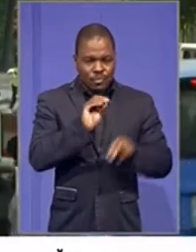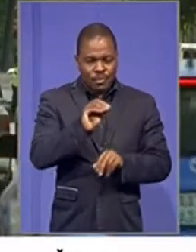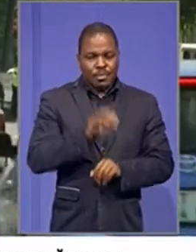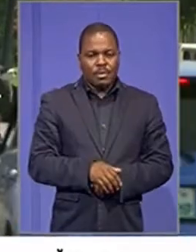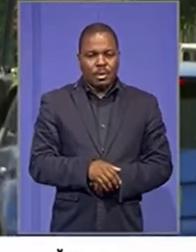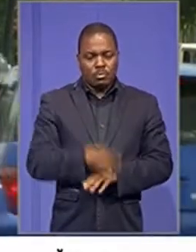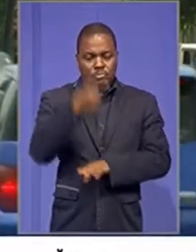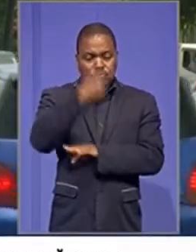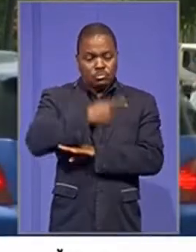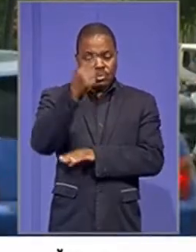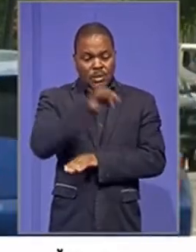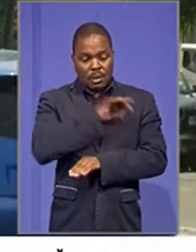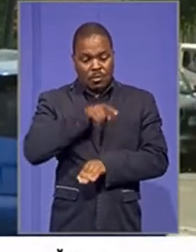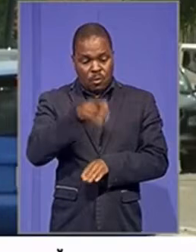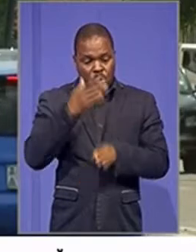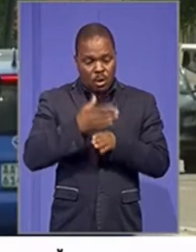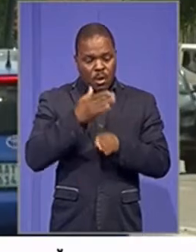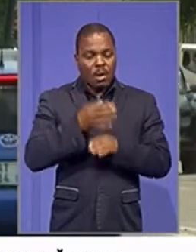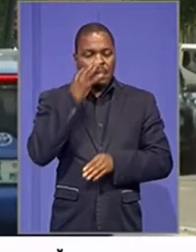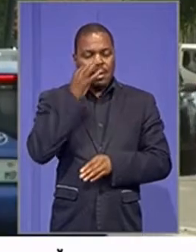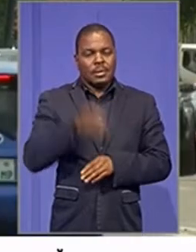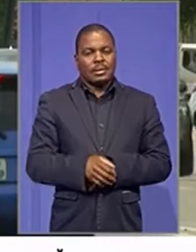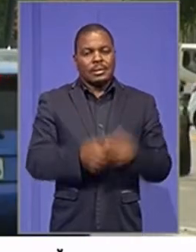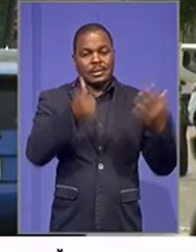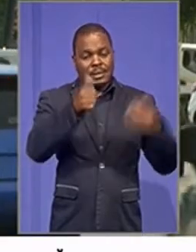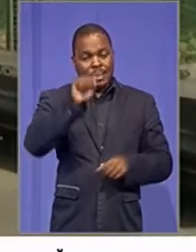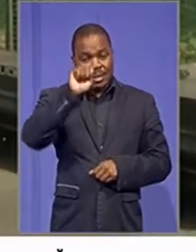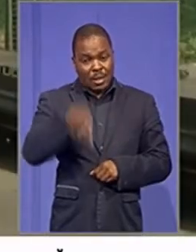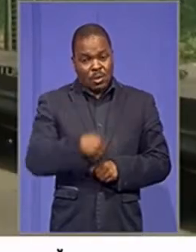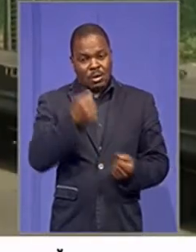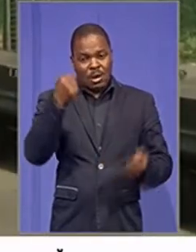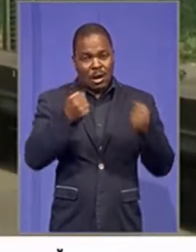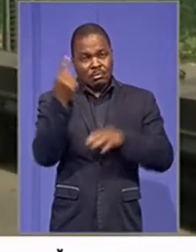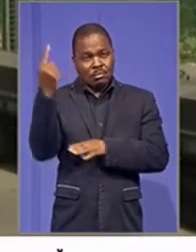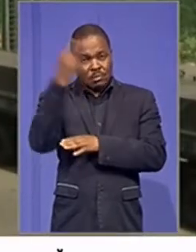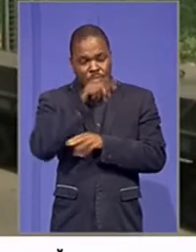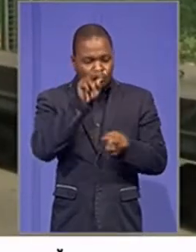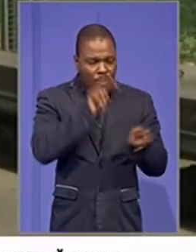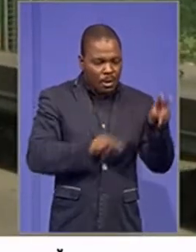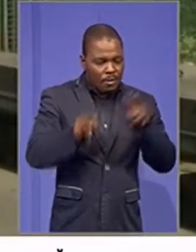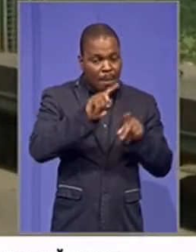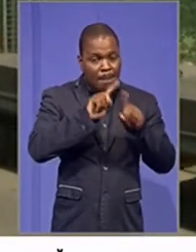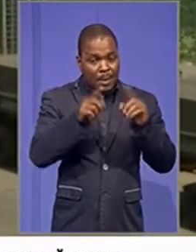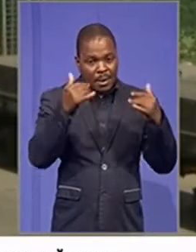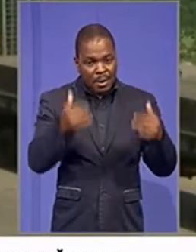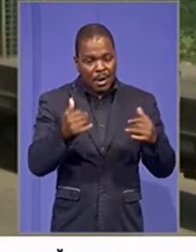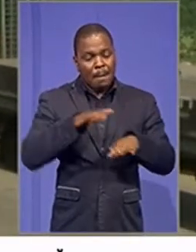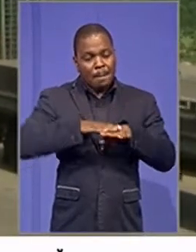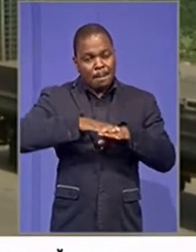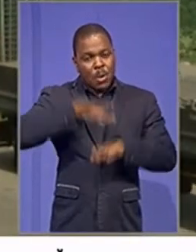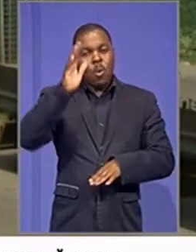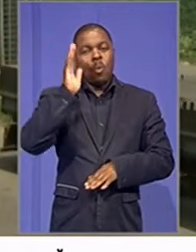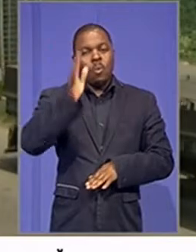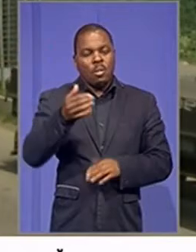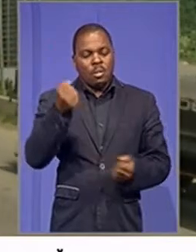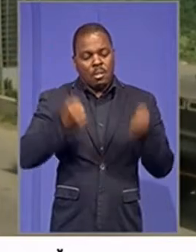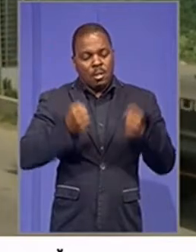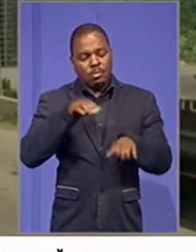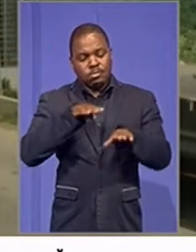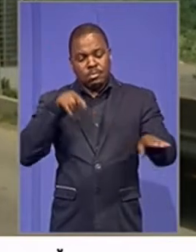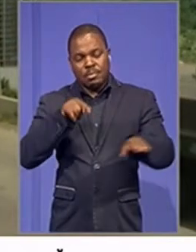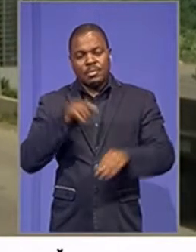ba mollwane ke difatanaga tše dikete tše tshela tšeo di lekolwago ka letšatši e fela palo yeo go letetše gore e golele godimo.